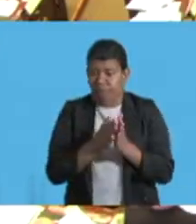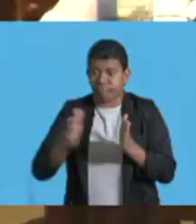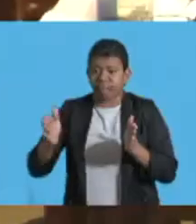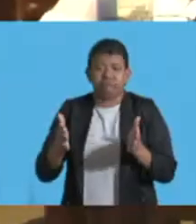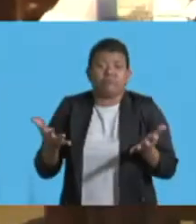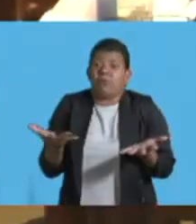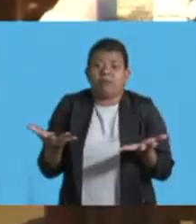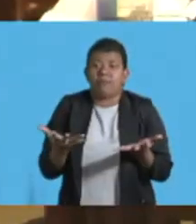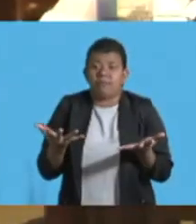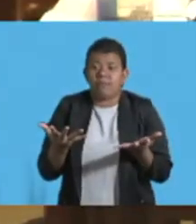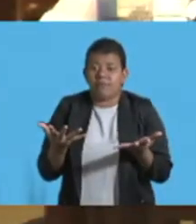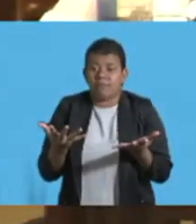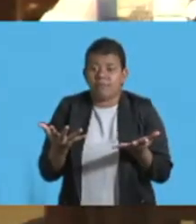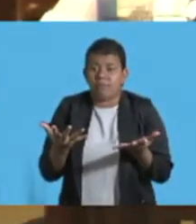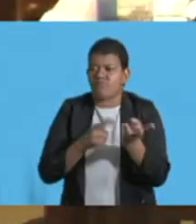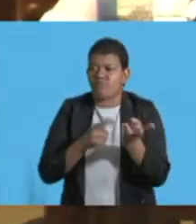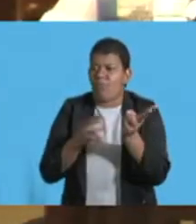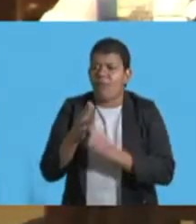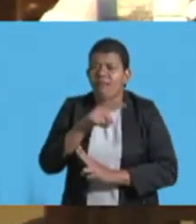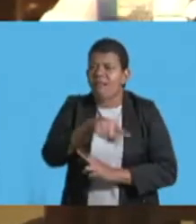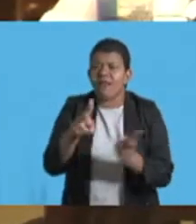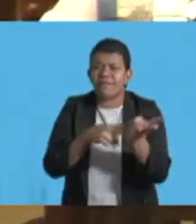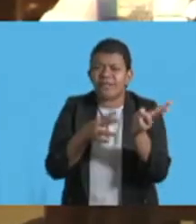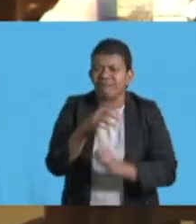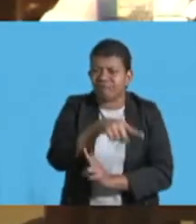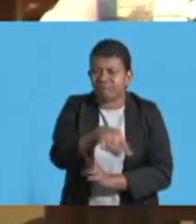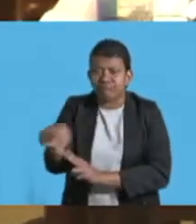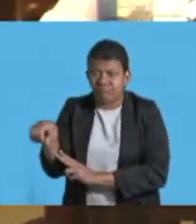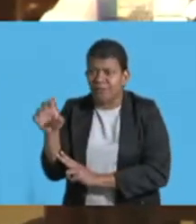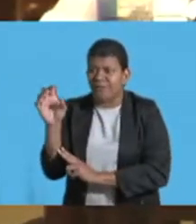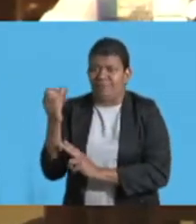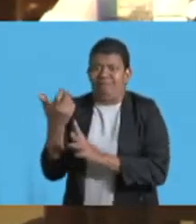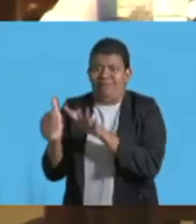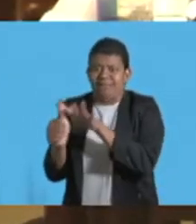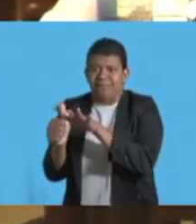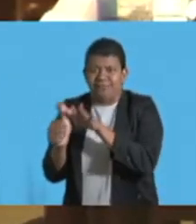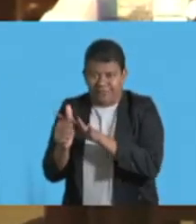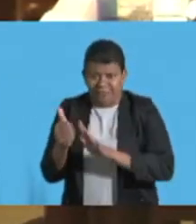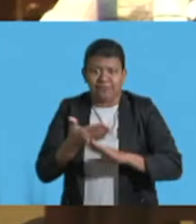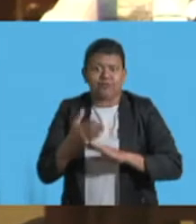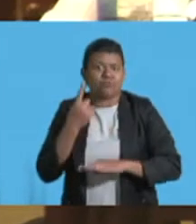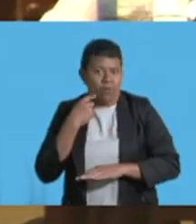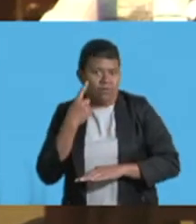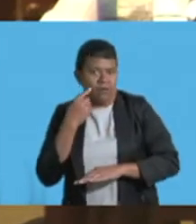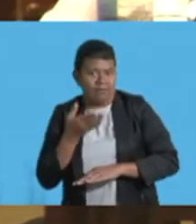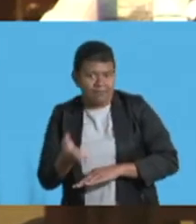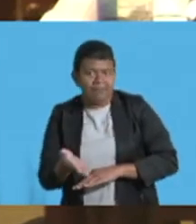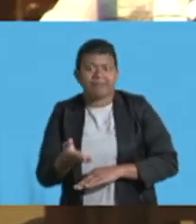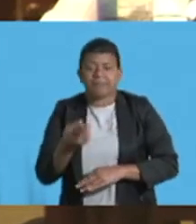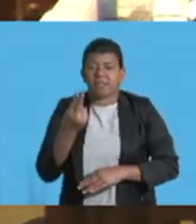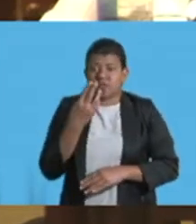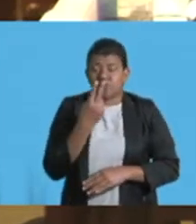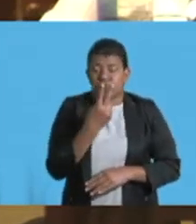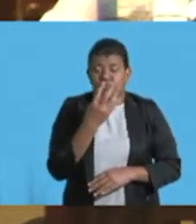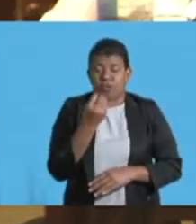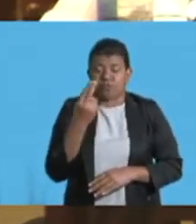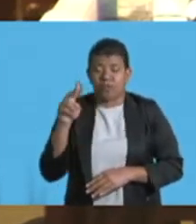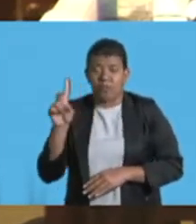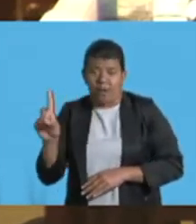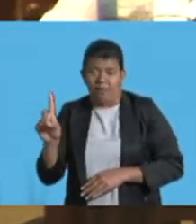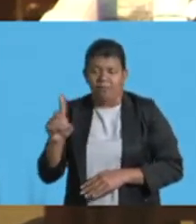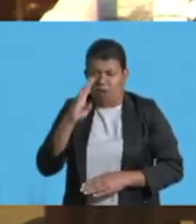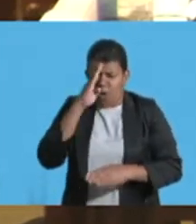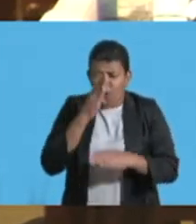2031. As of 2017, 78% of Fiji's population were accessible to clean drinking water,